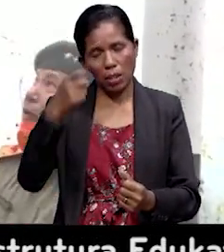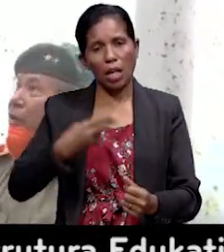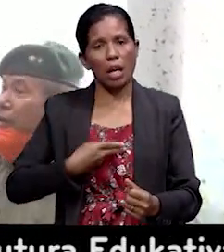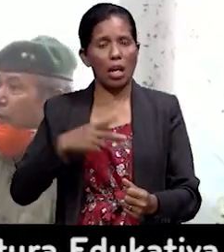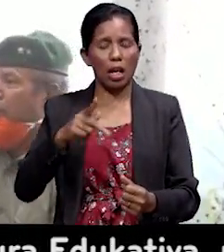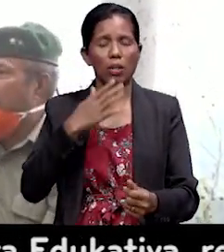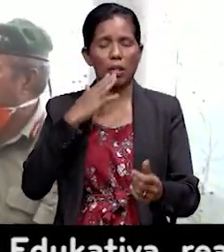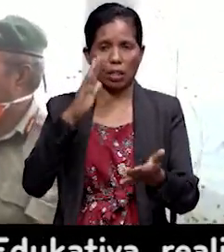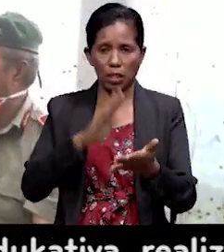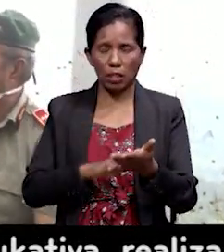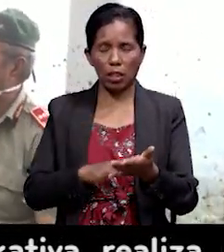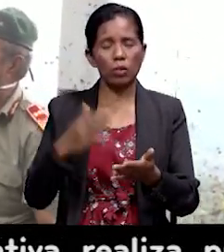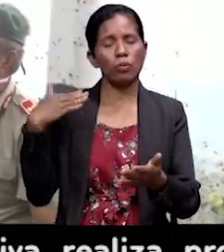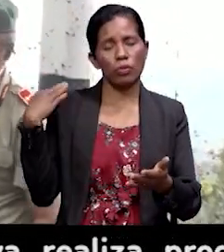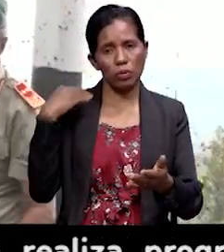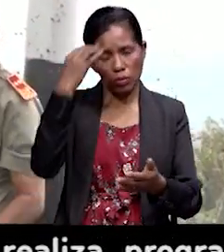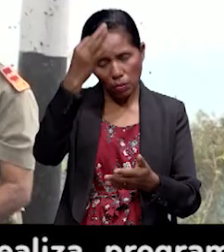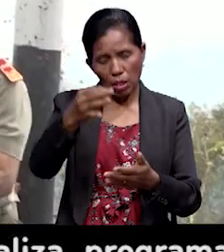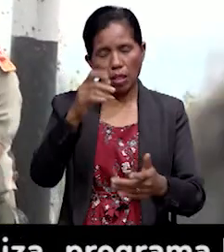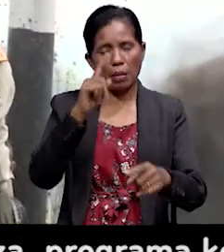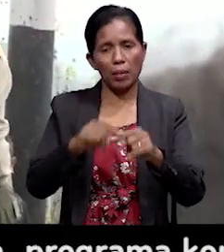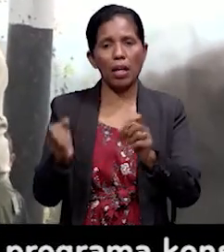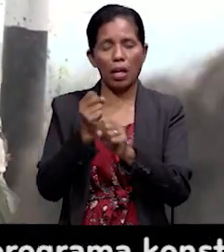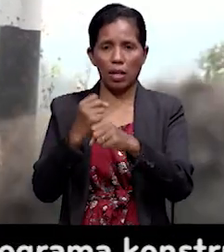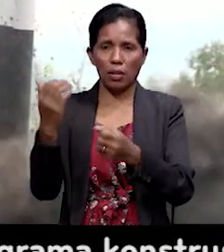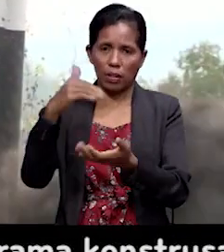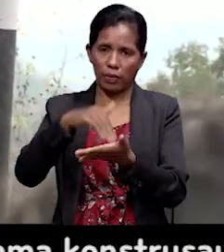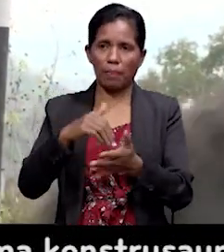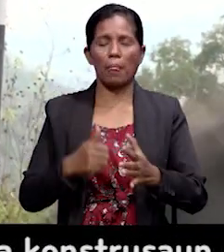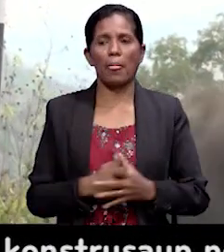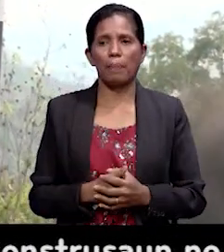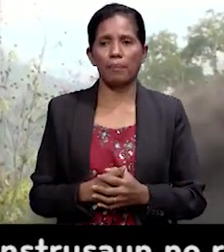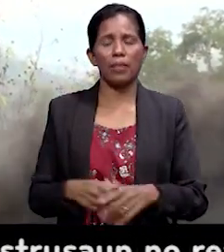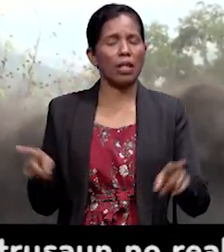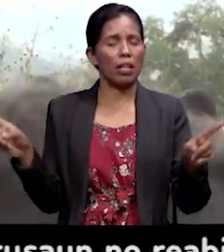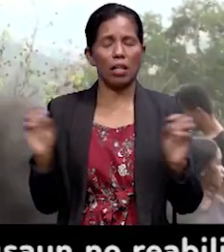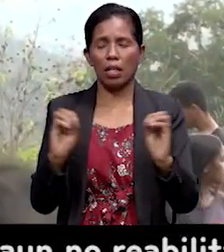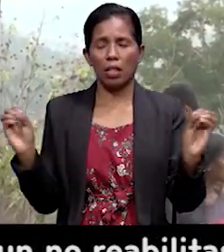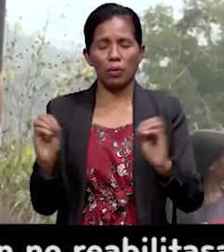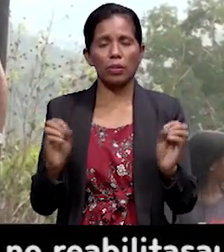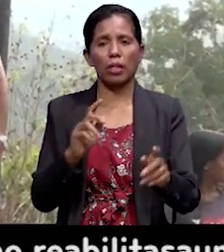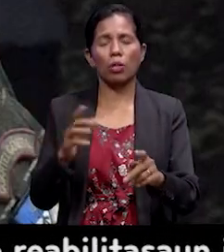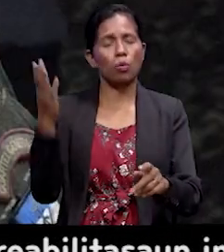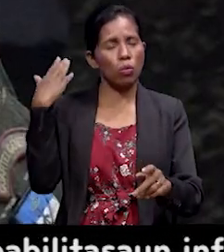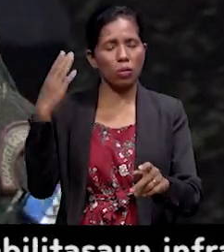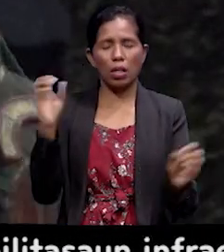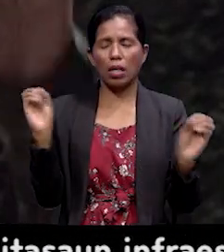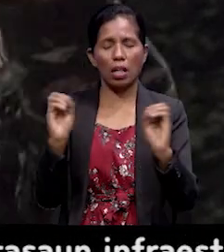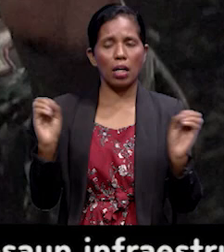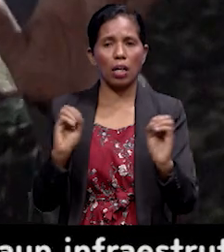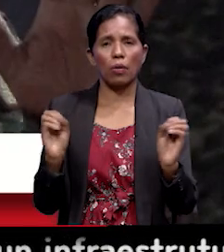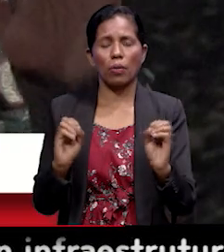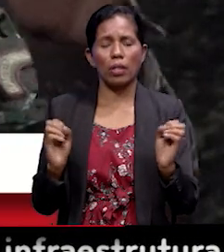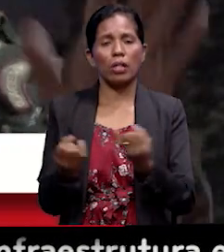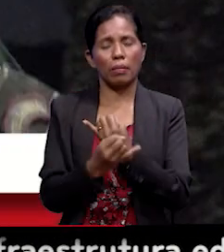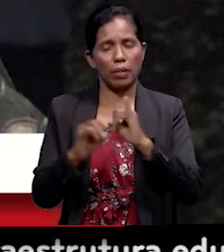atu jera saun tuirmai labele repete. Nia laos nasionalista. E mana que te la cuico ancare. Maka la